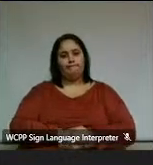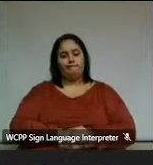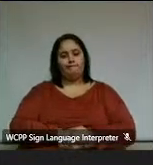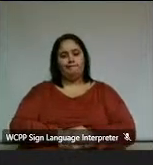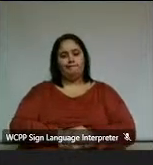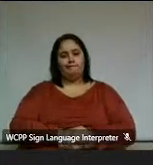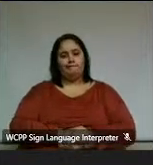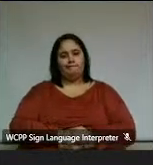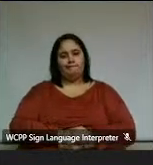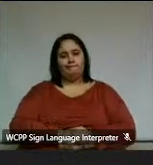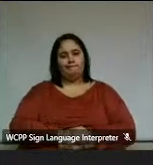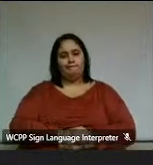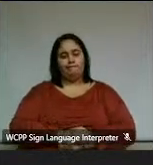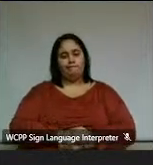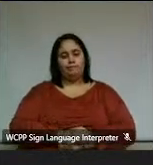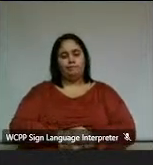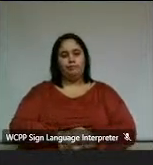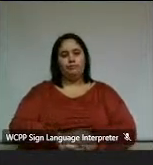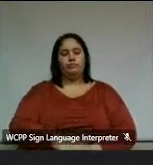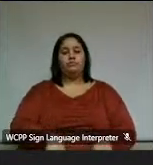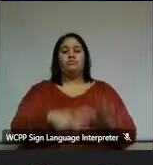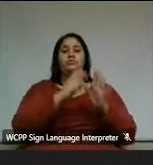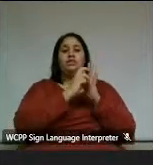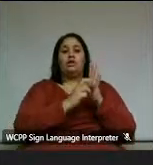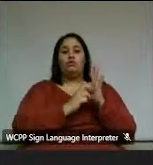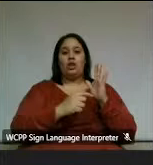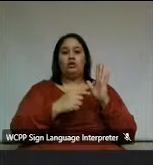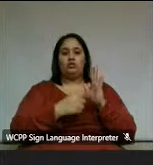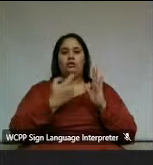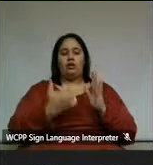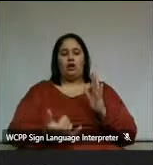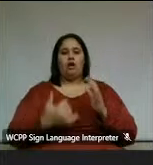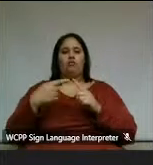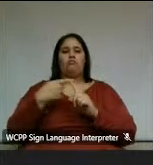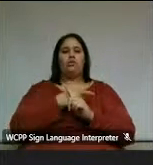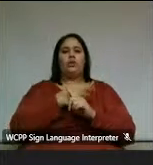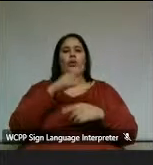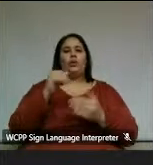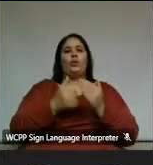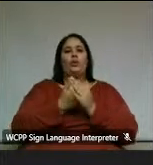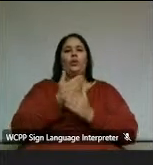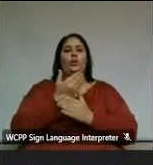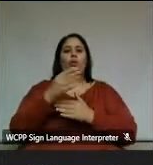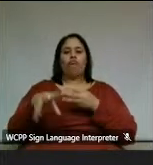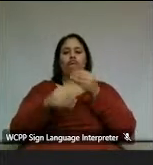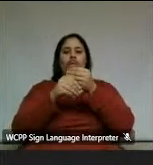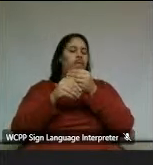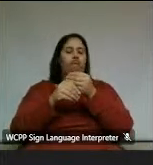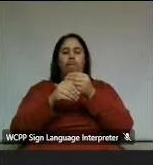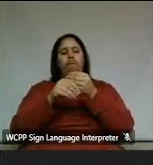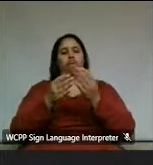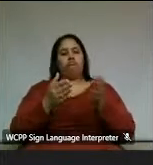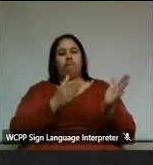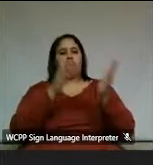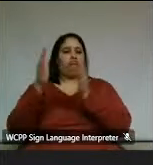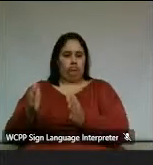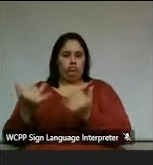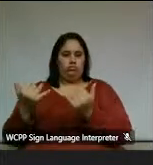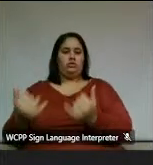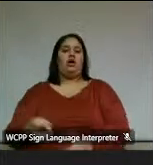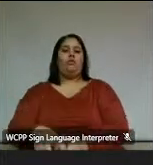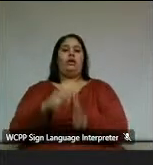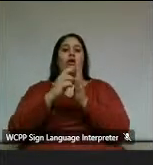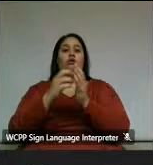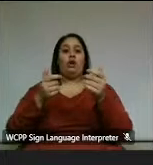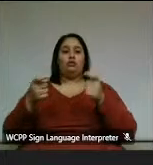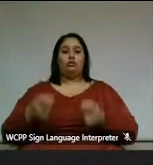The regulations, we move off the point of new additions to the bill now to the regulations, which is supporting legislation for the